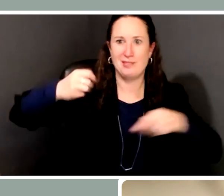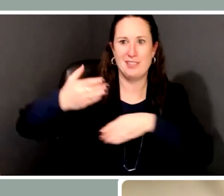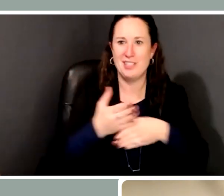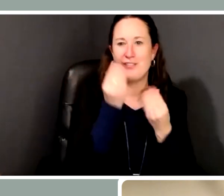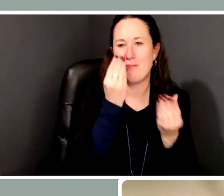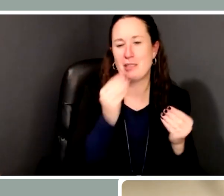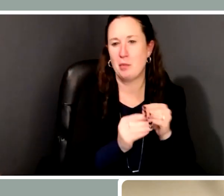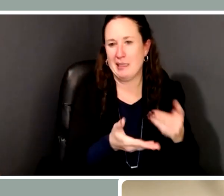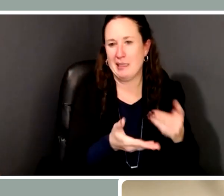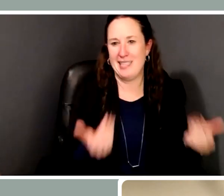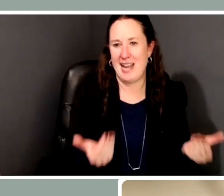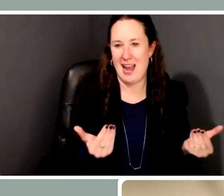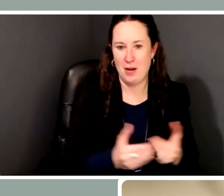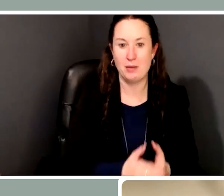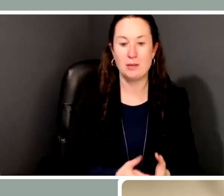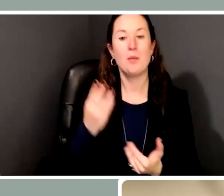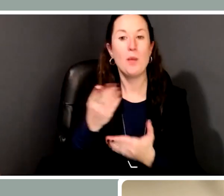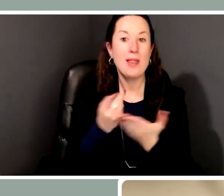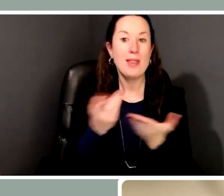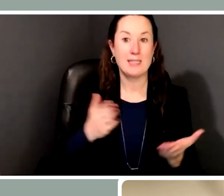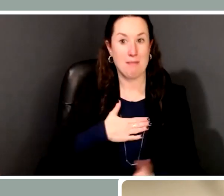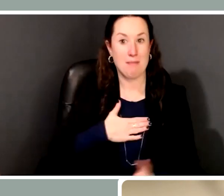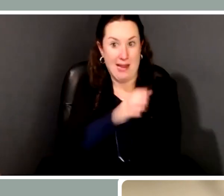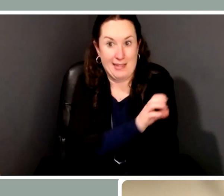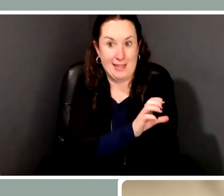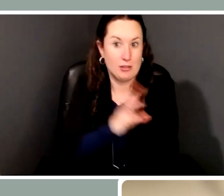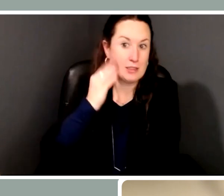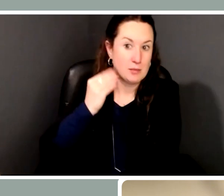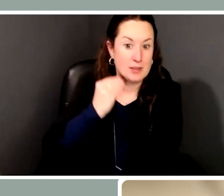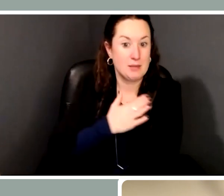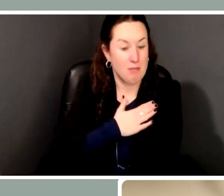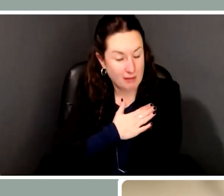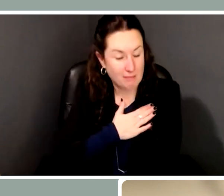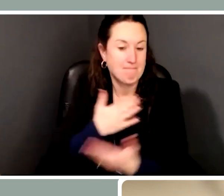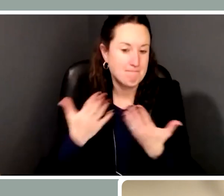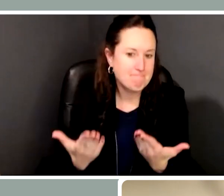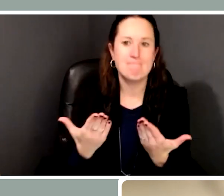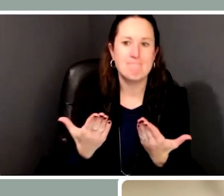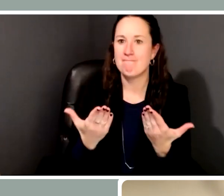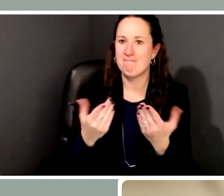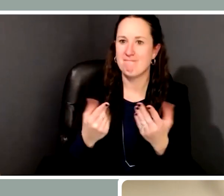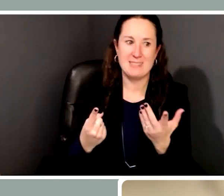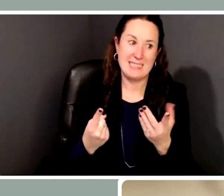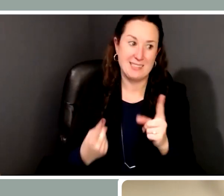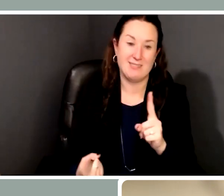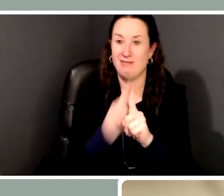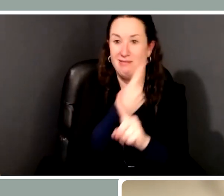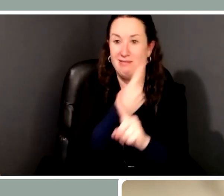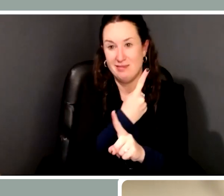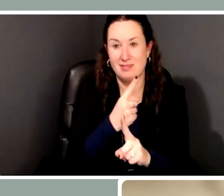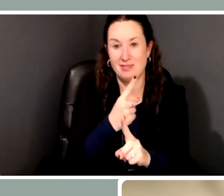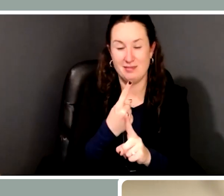previously to just look at, what's my clinical experience? Well, they're skewed. There are things that